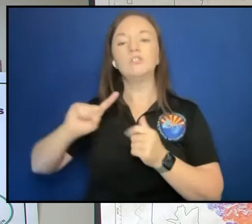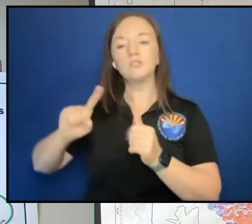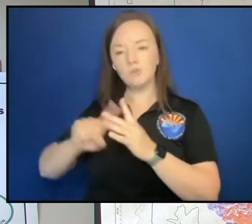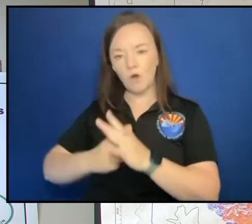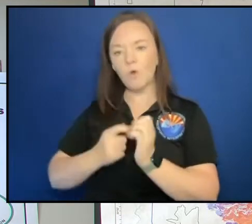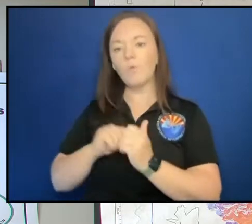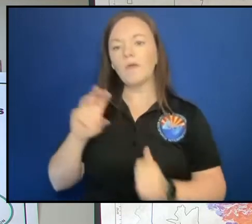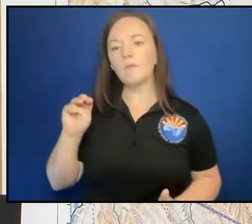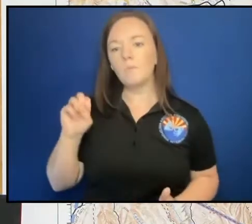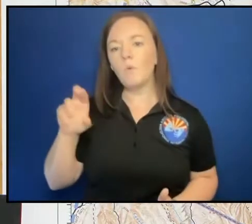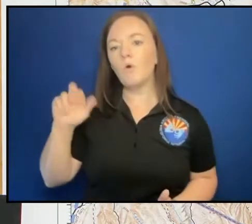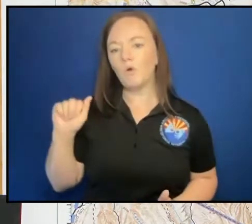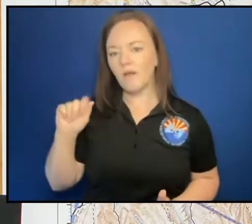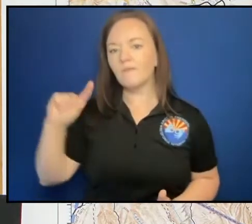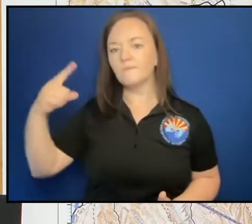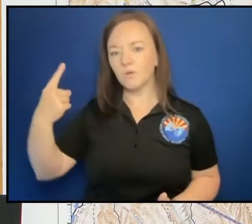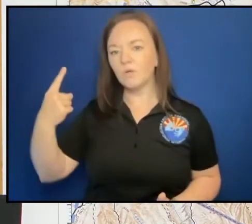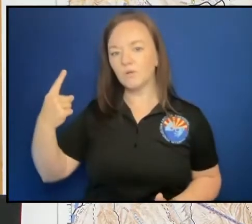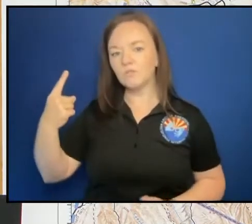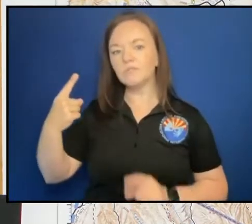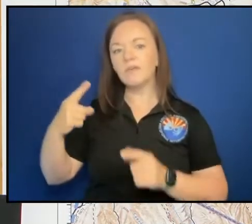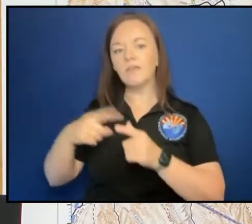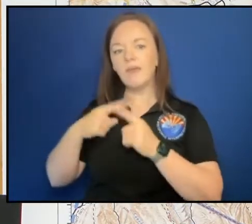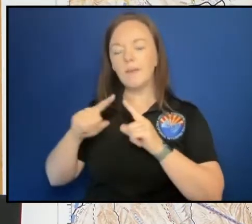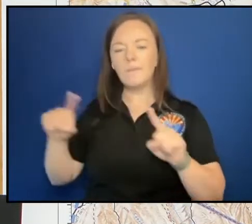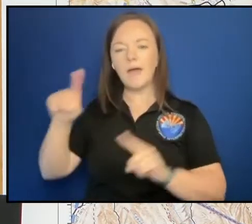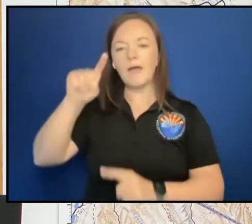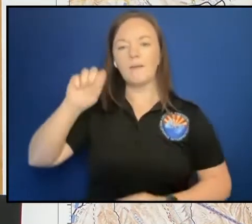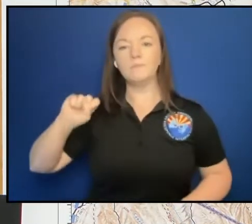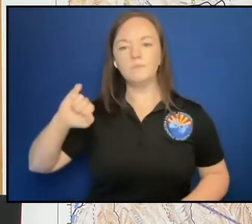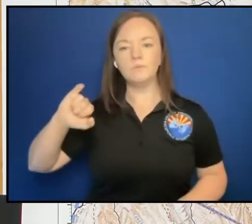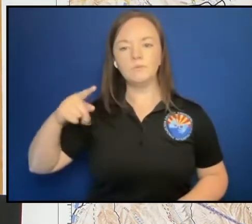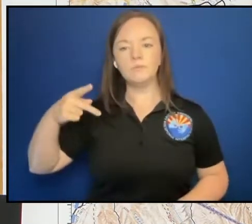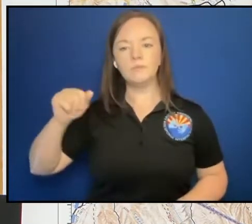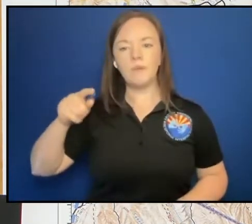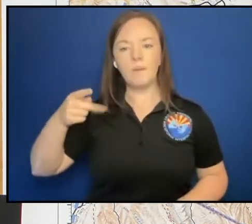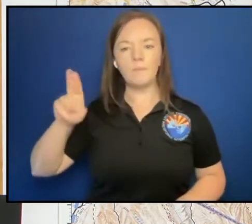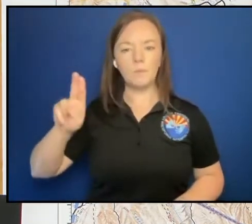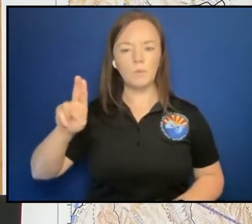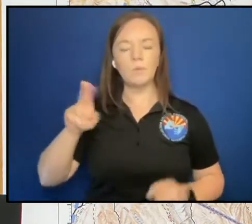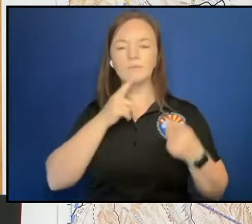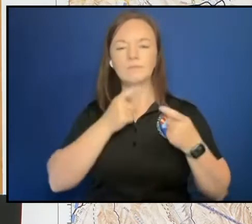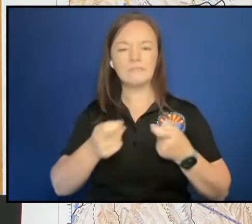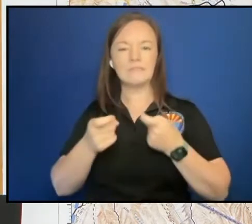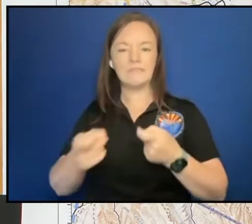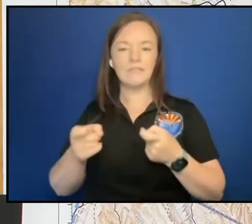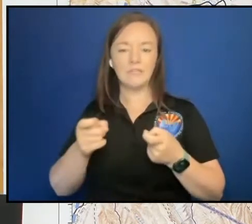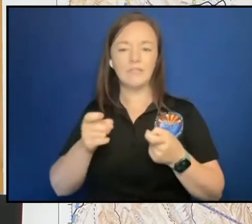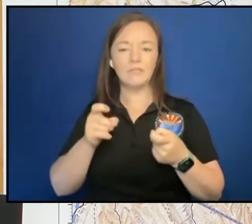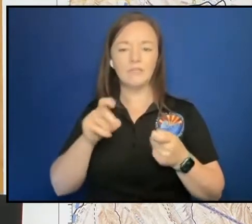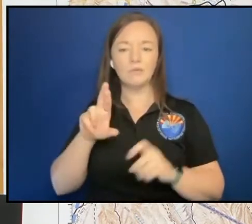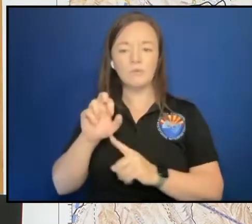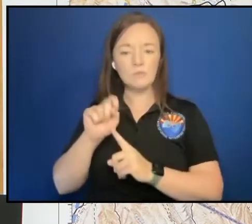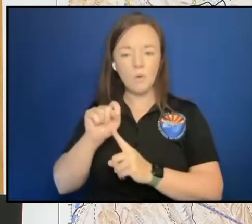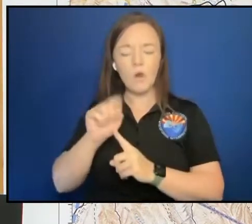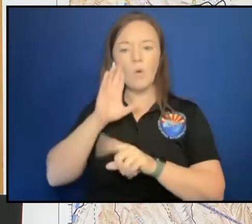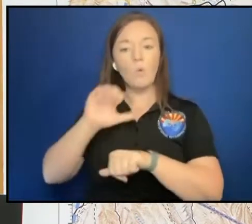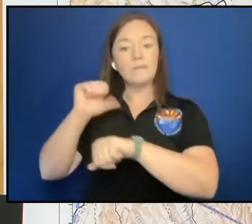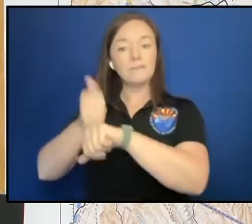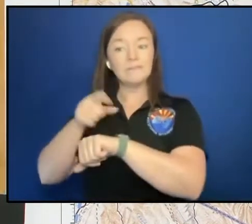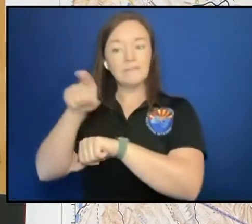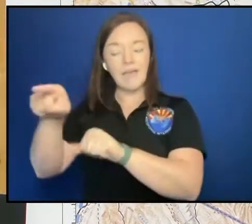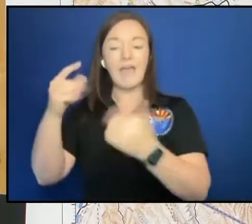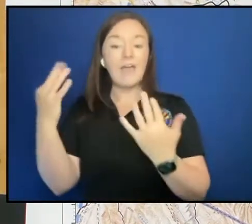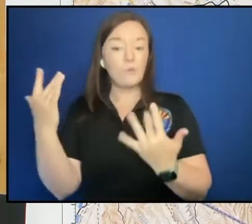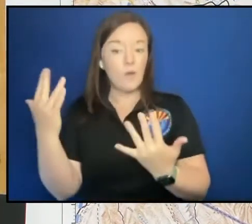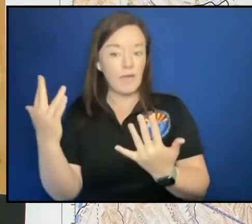and then they will go back up to the Sipapu Ski Resort, and that will be the area that they stage in the event that they're needed to help open up any of those county